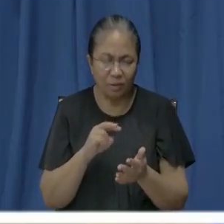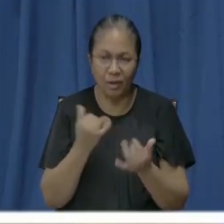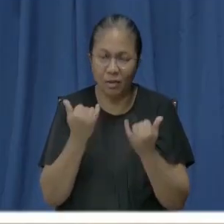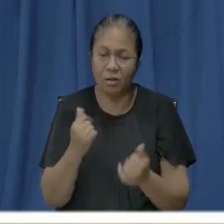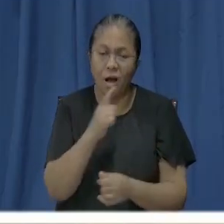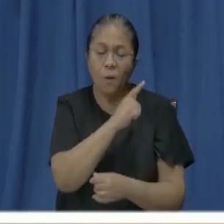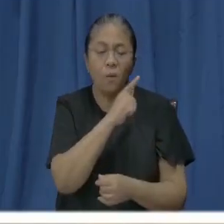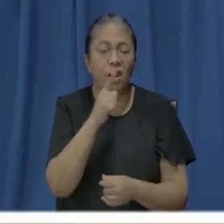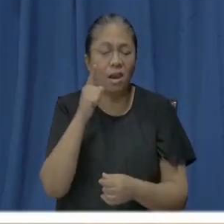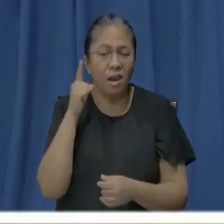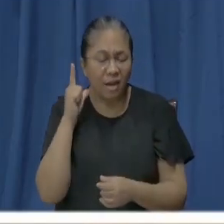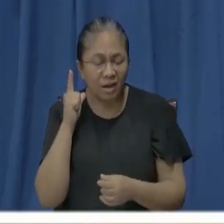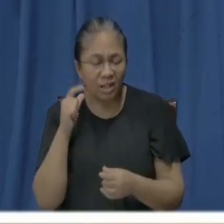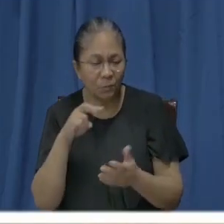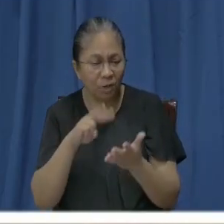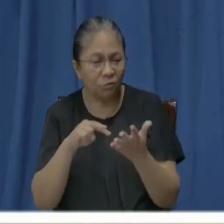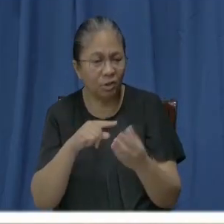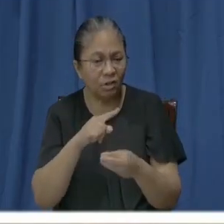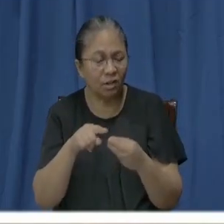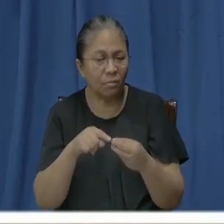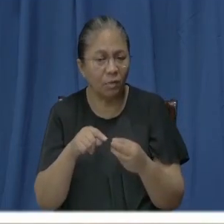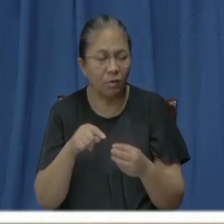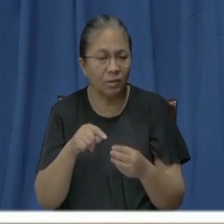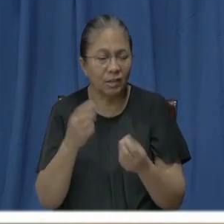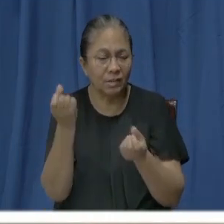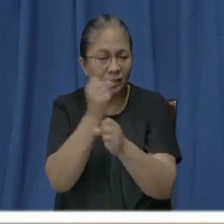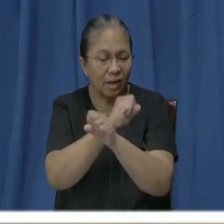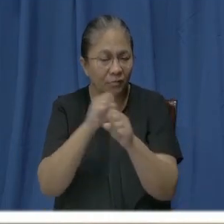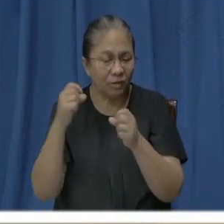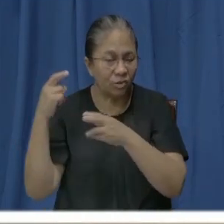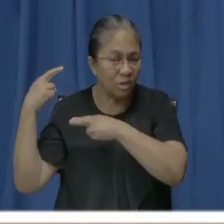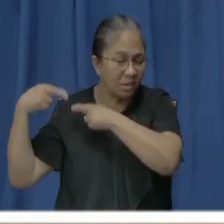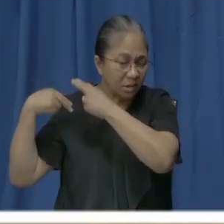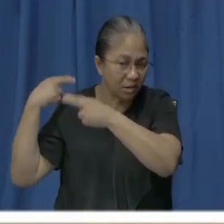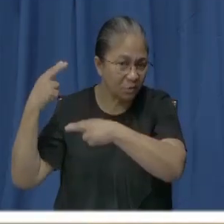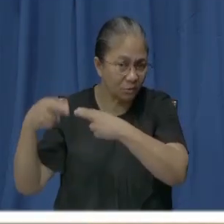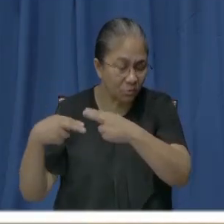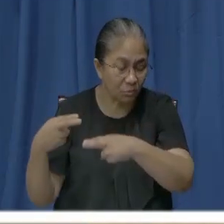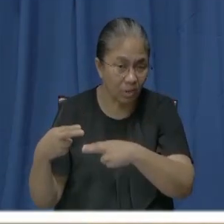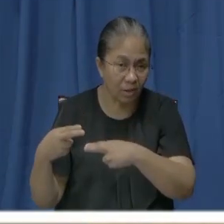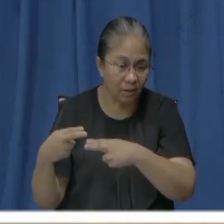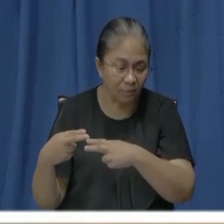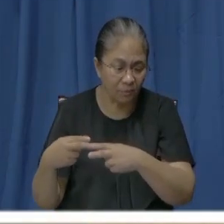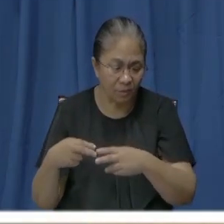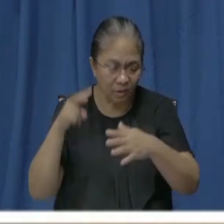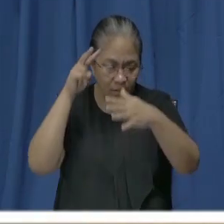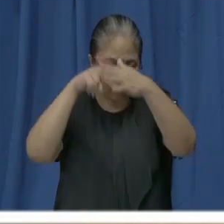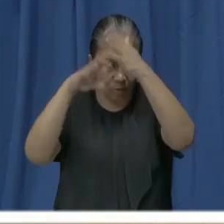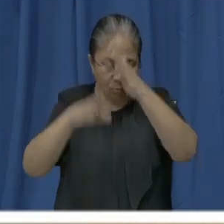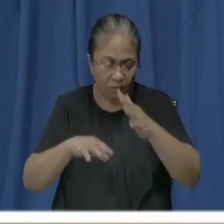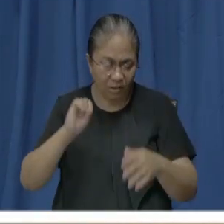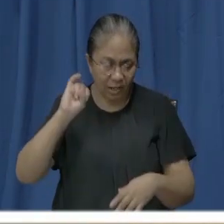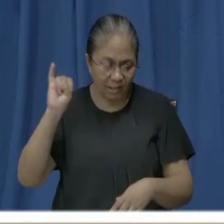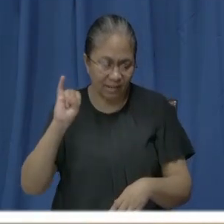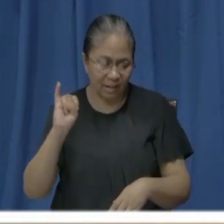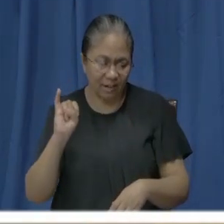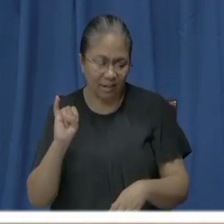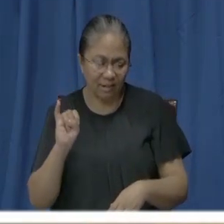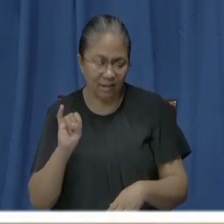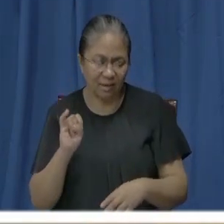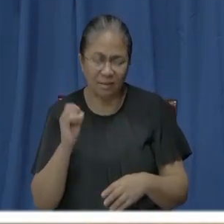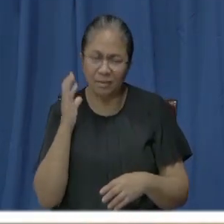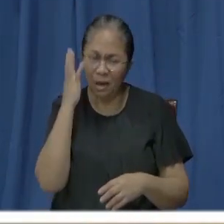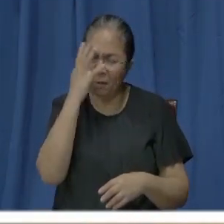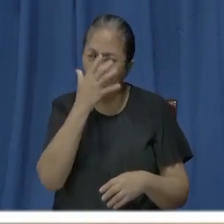reading through salvation history. And this passage from Isaiah, I think, is such a beautiful way